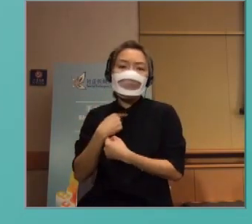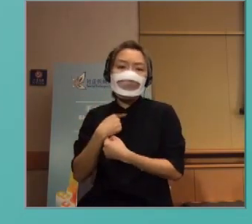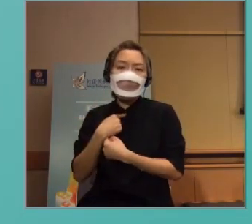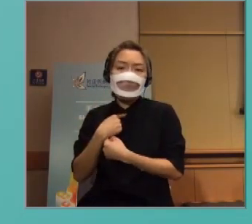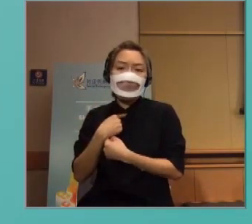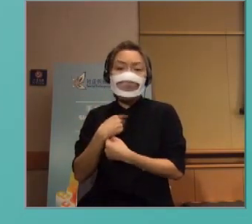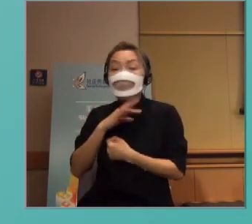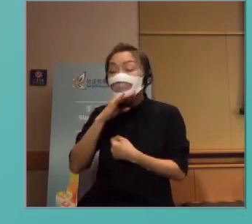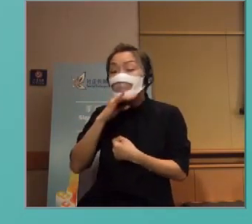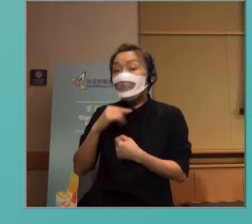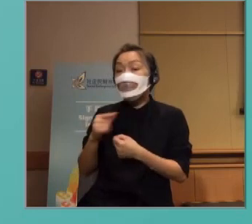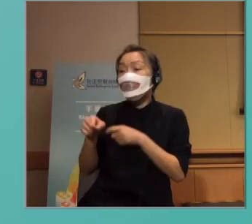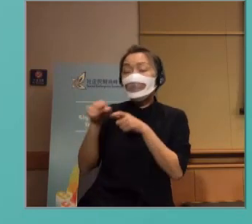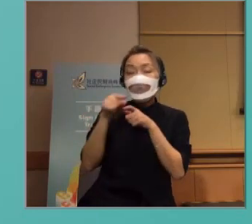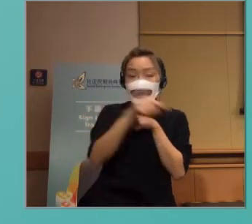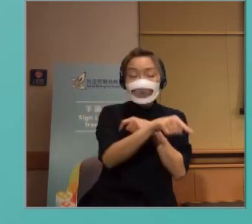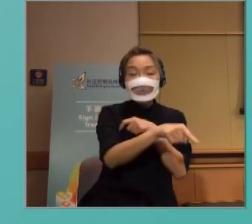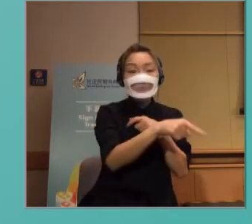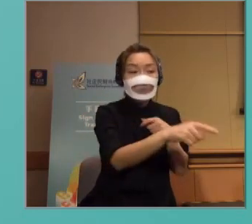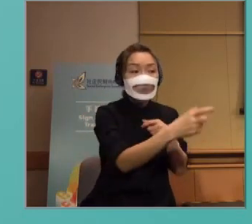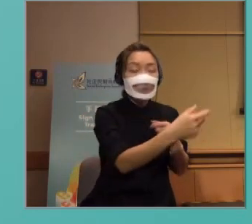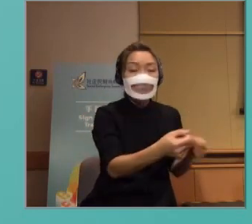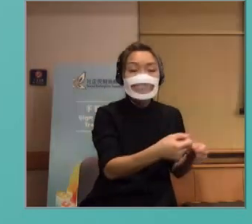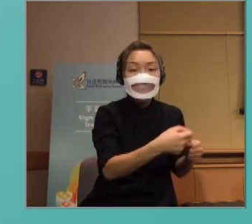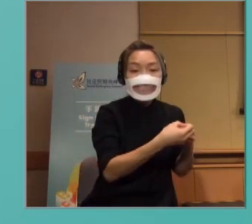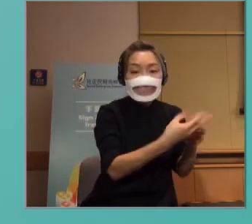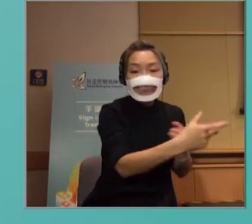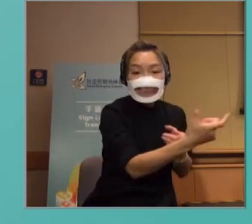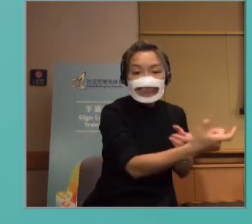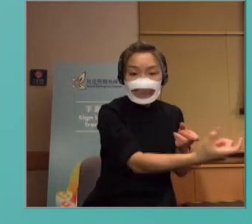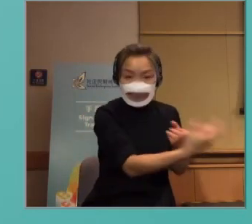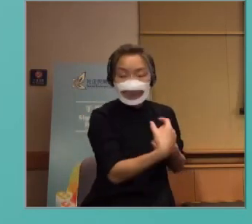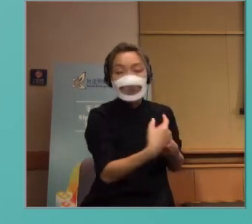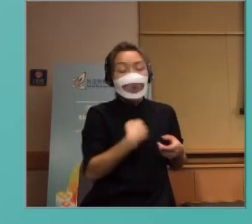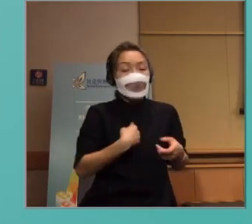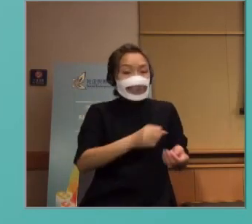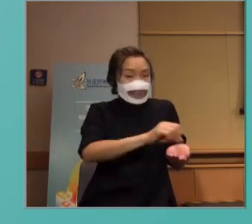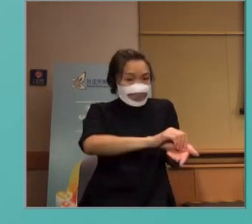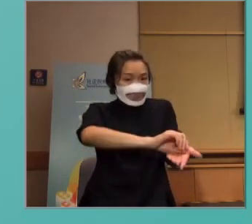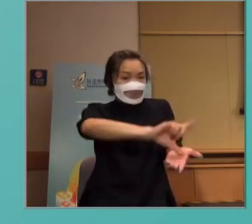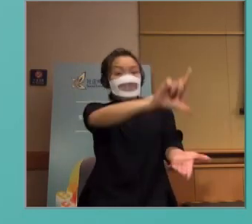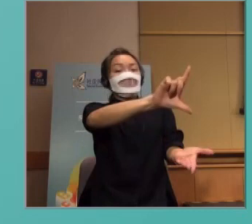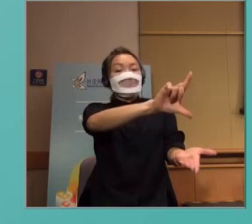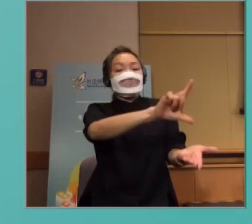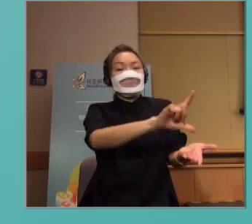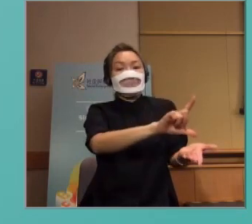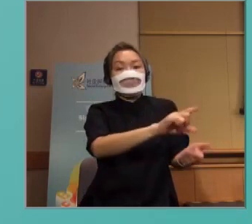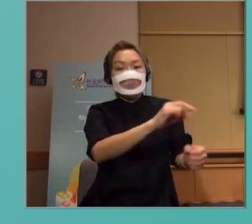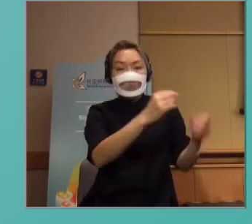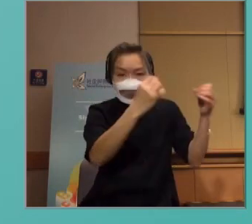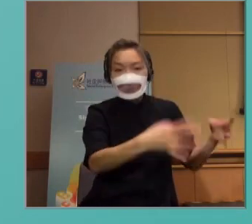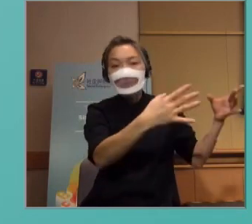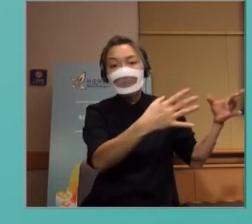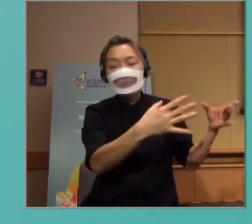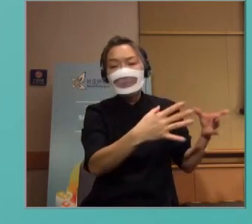miss of opportunities, why there's such a huge hype behind how people enjoy wanting to jump into crypto.